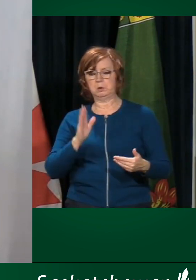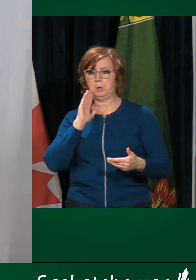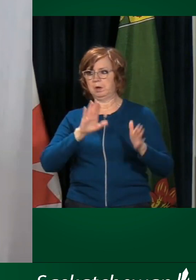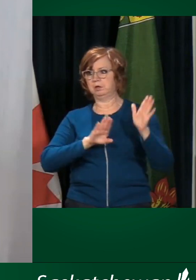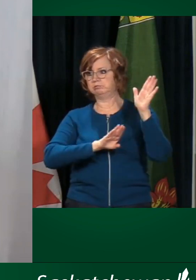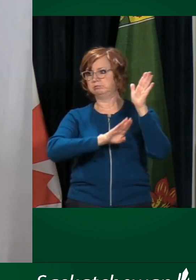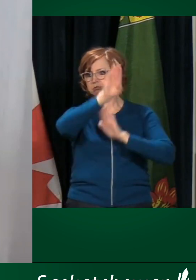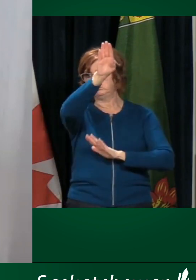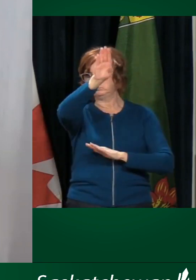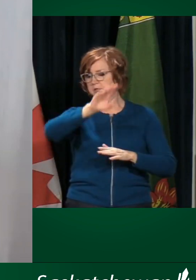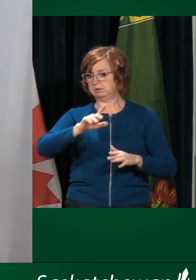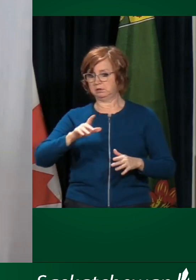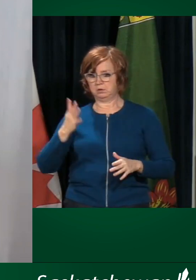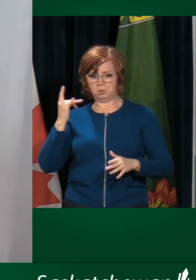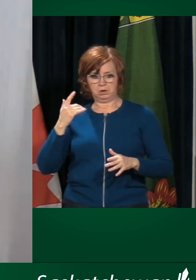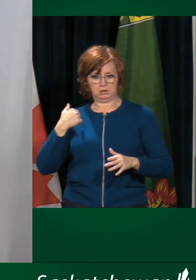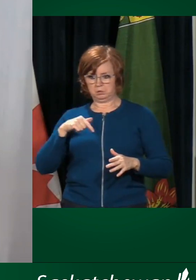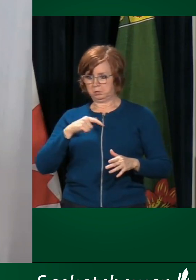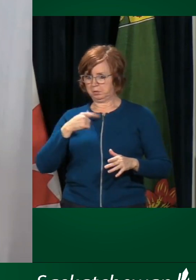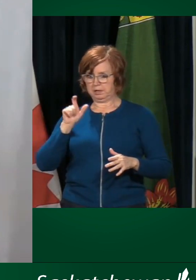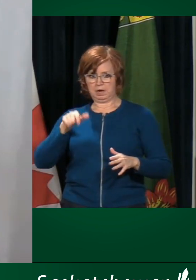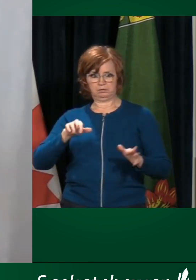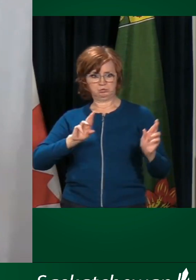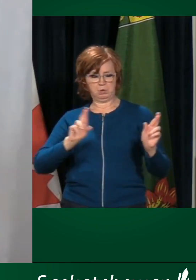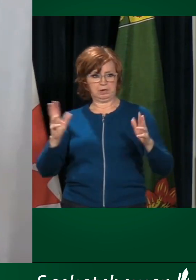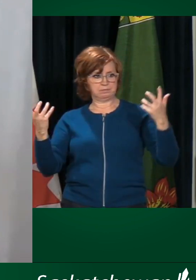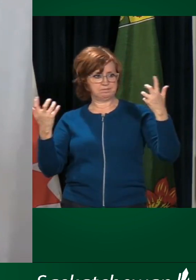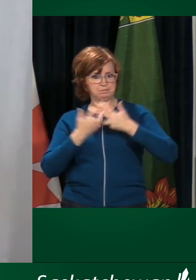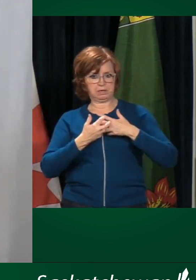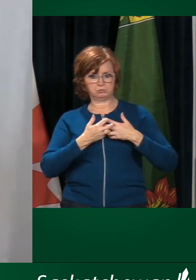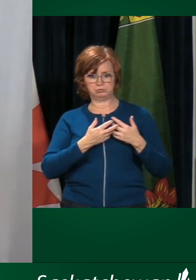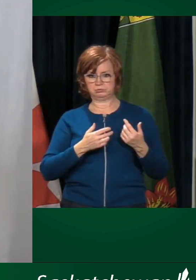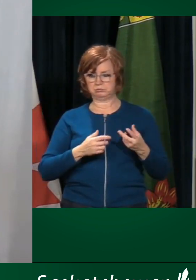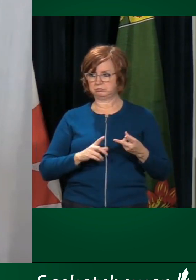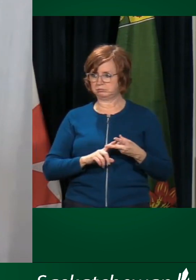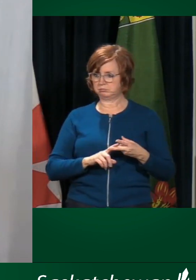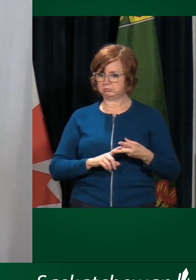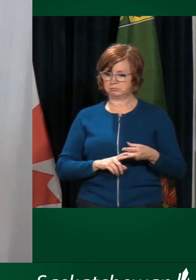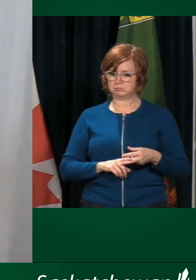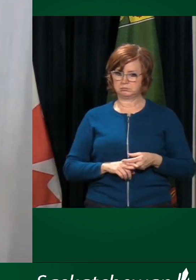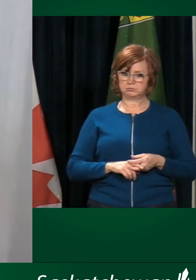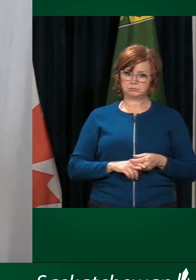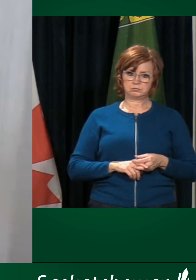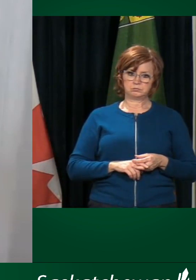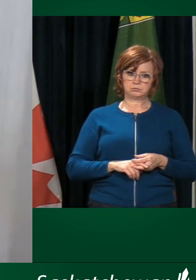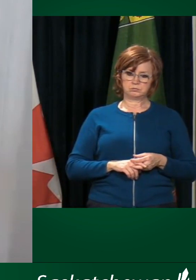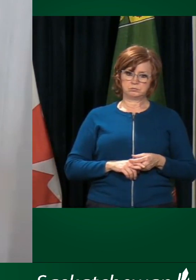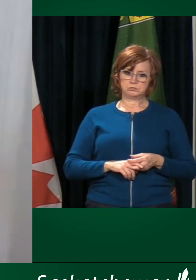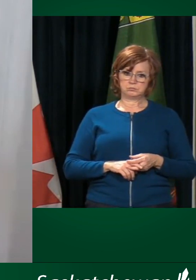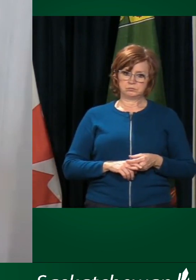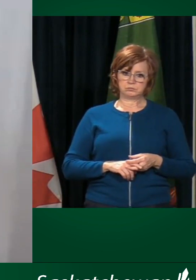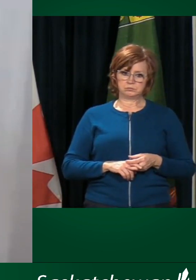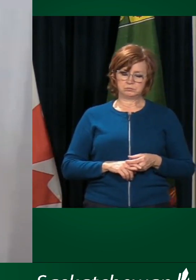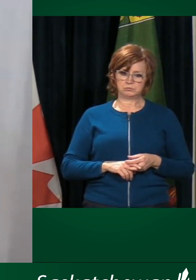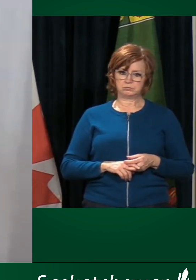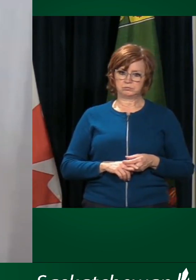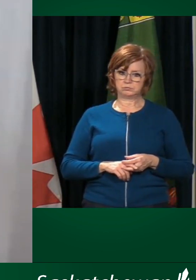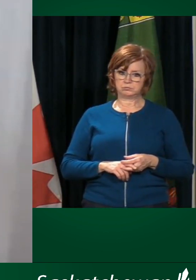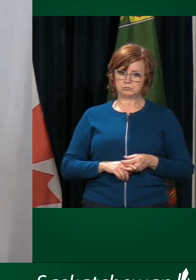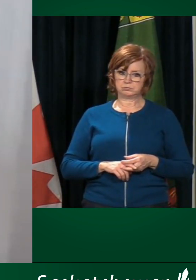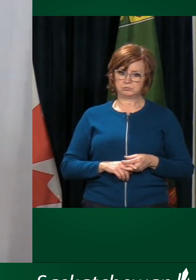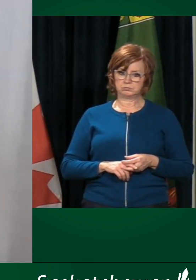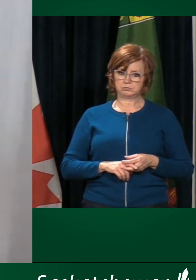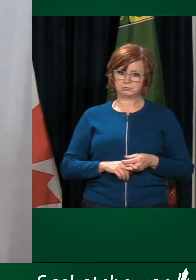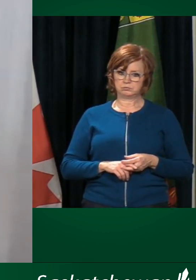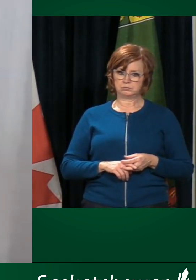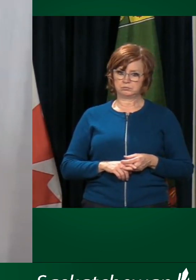ready to very quickly stand up and get care ready? Because we also know that the death rates and harm